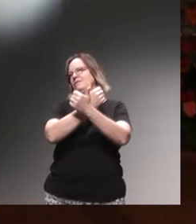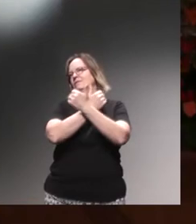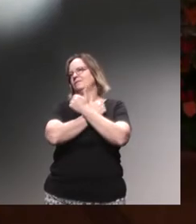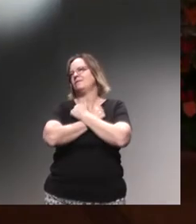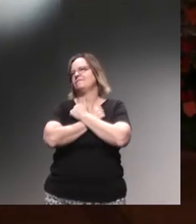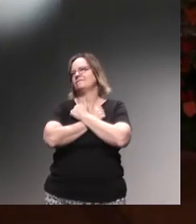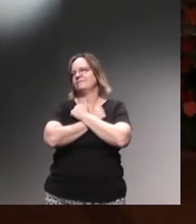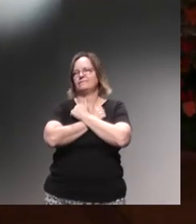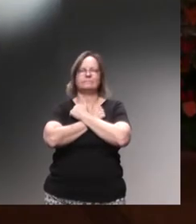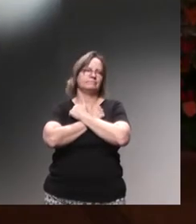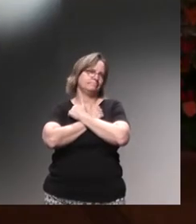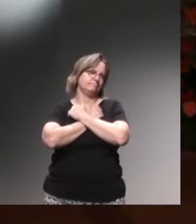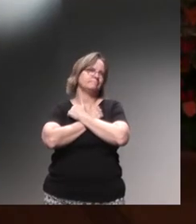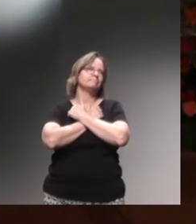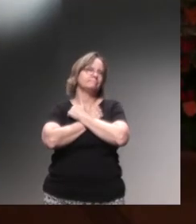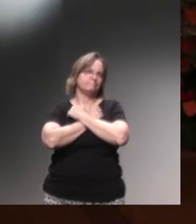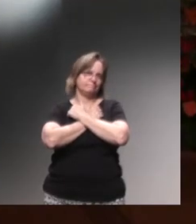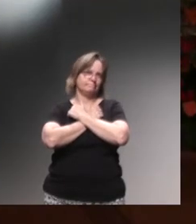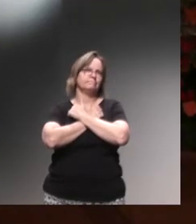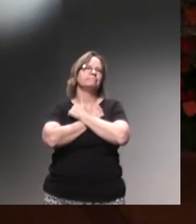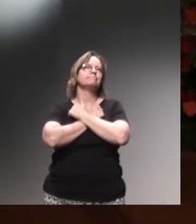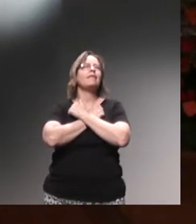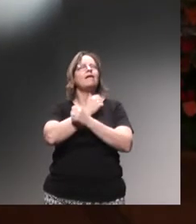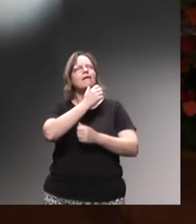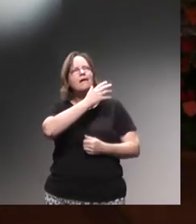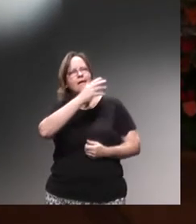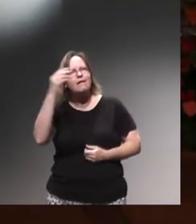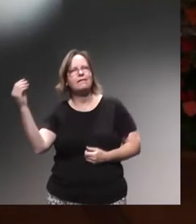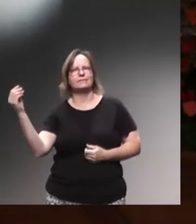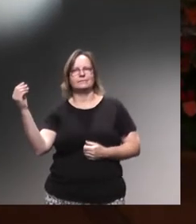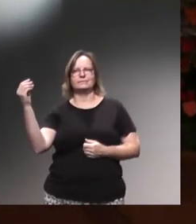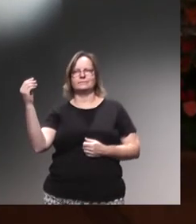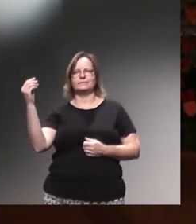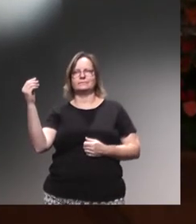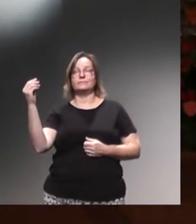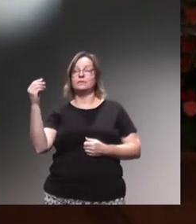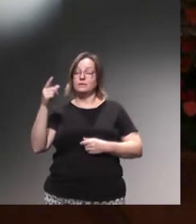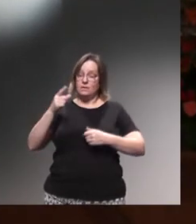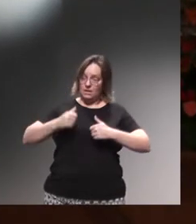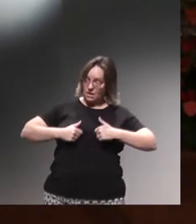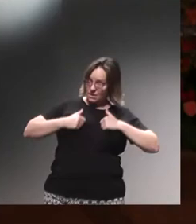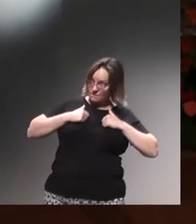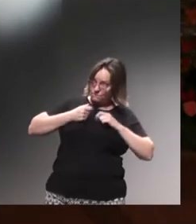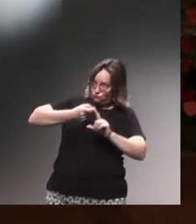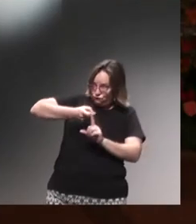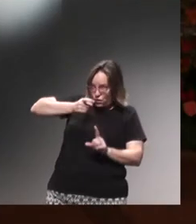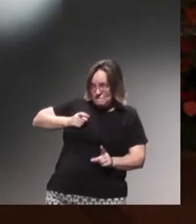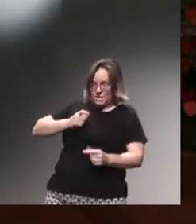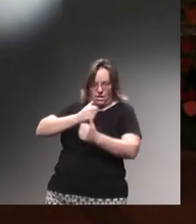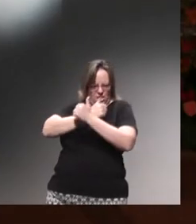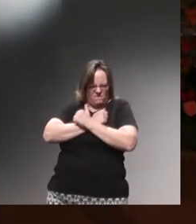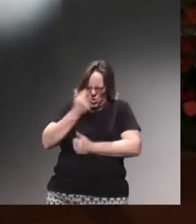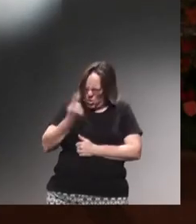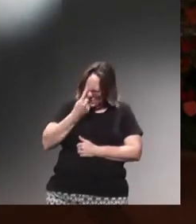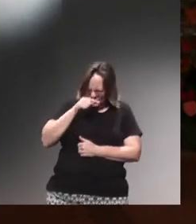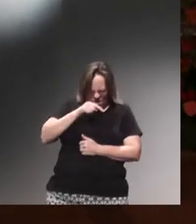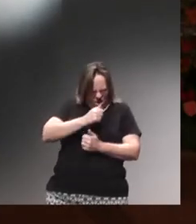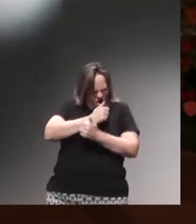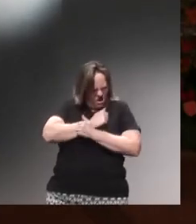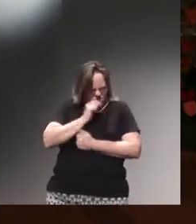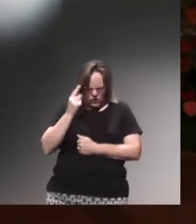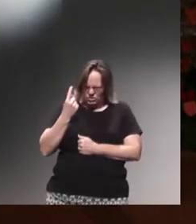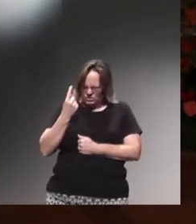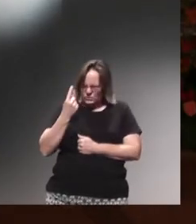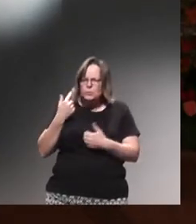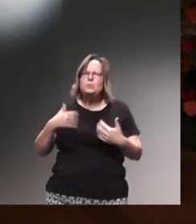and the strength that comes from living from that place of love.